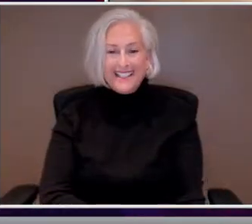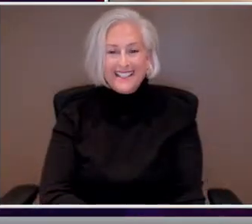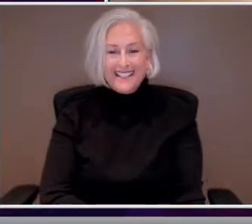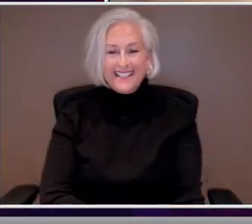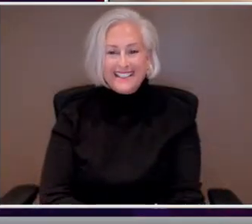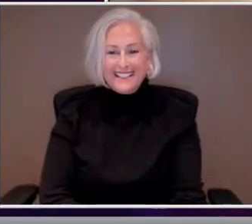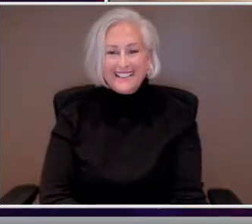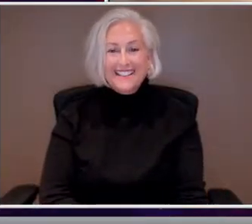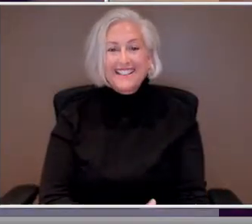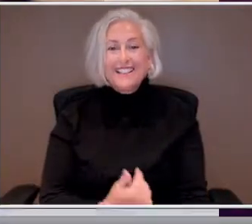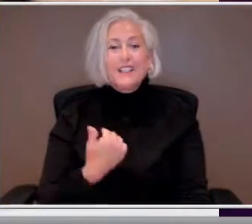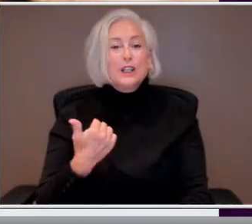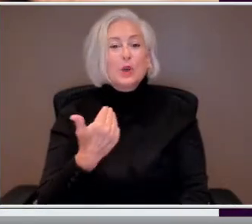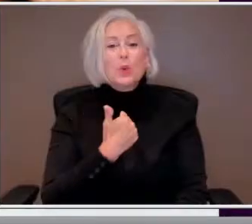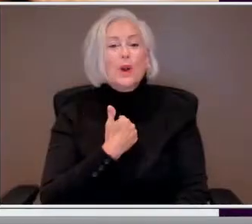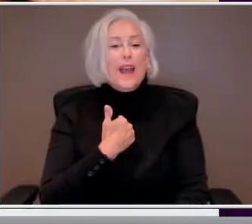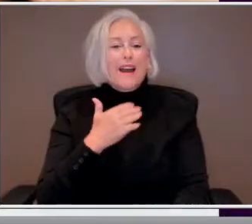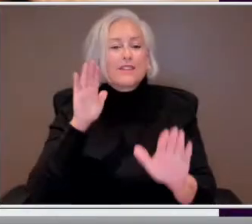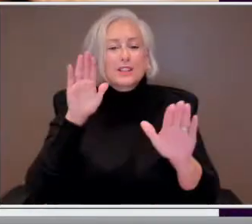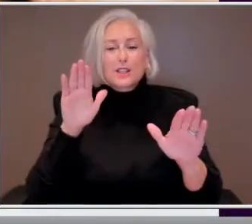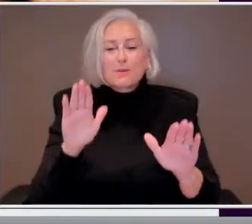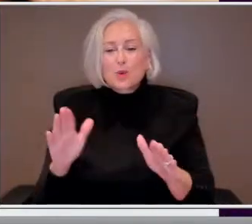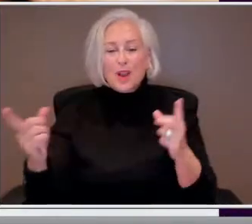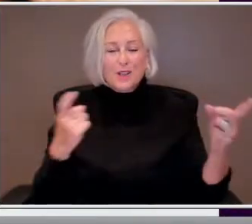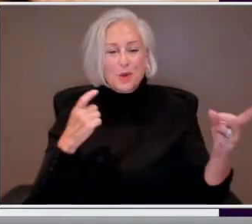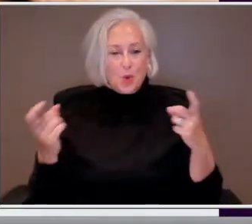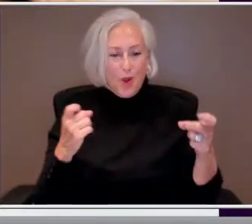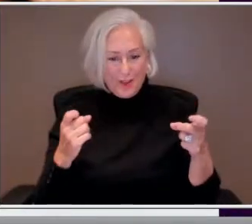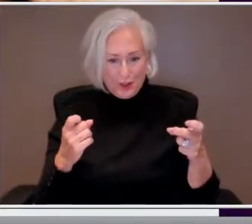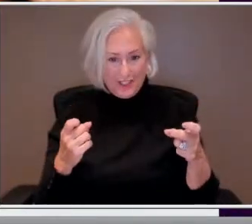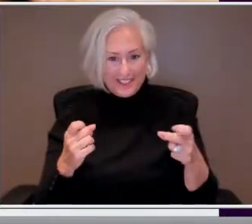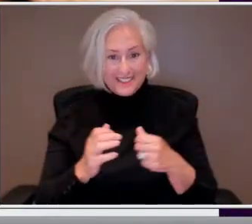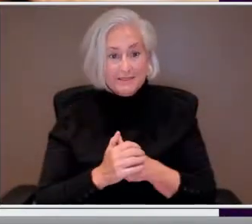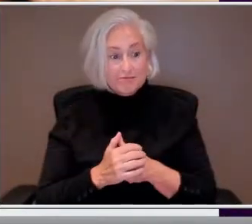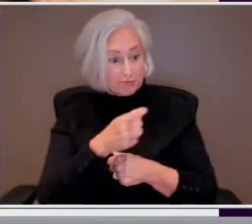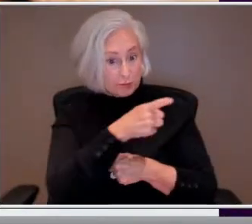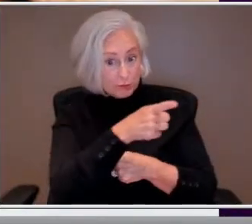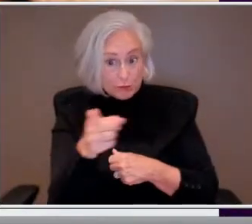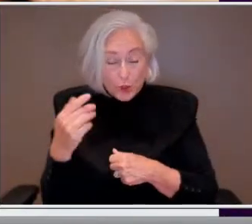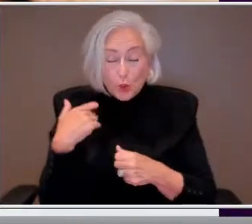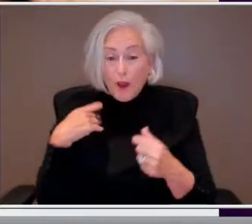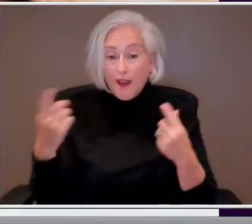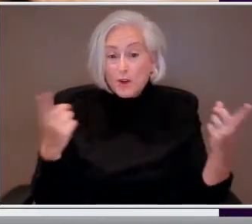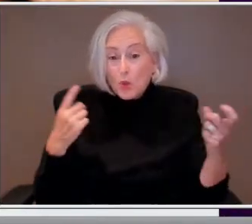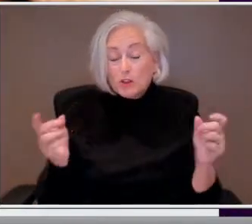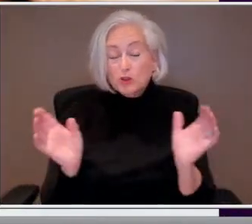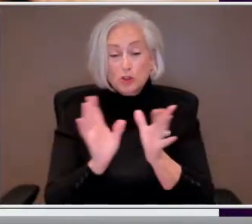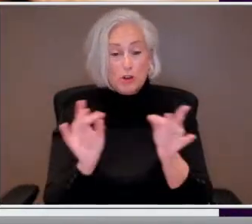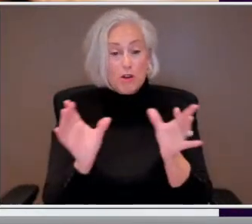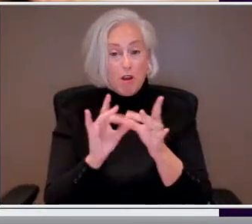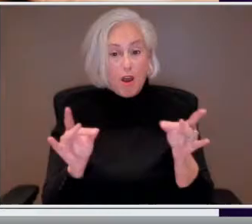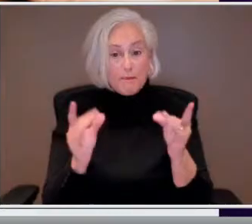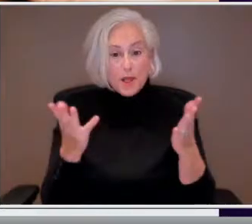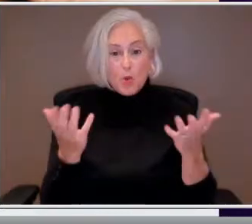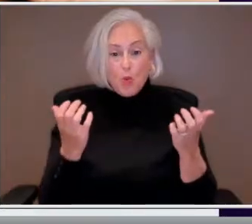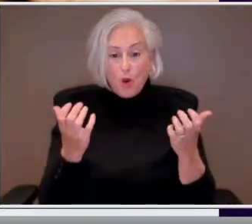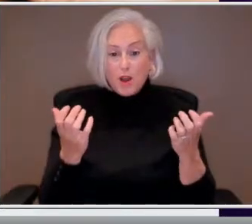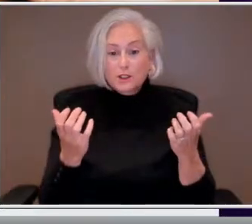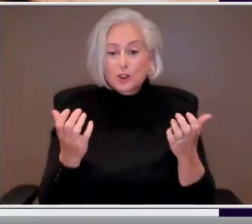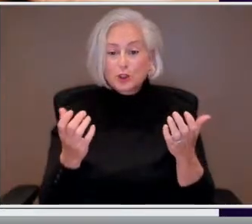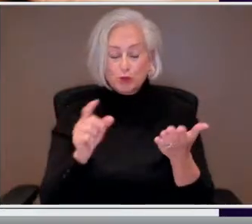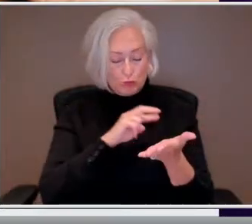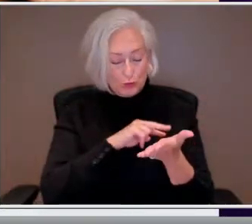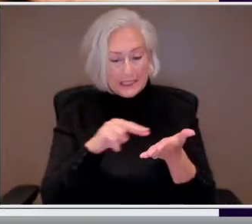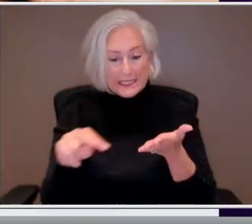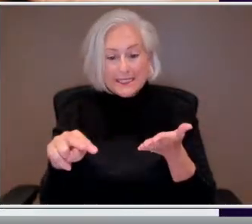We already have some great questions coming in. So if you, our viewers, have a question or a comment that you'd like us to read out loud on the program, you can